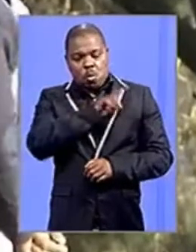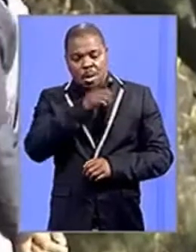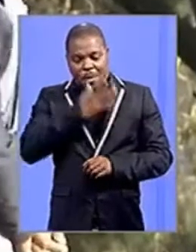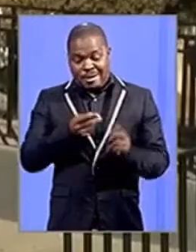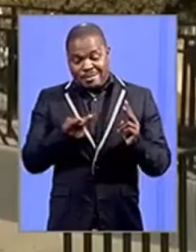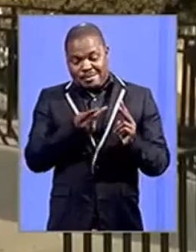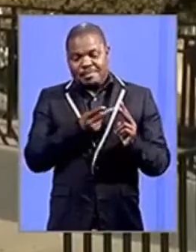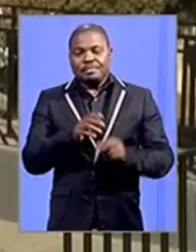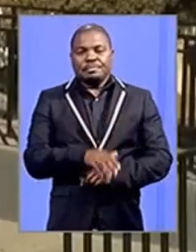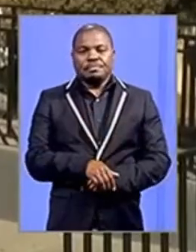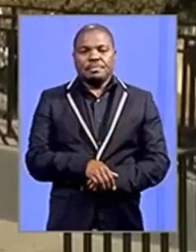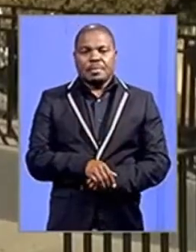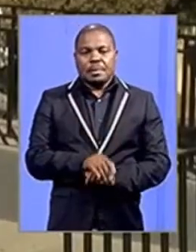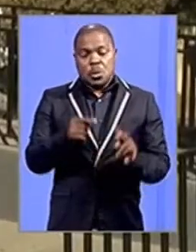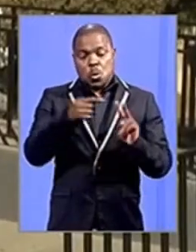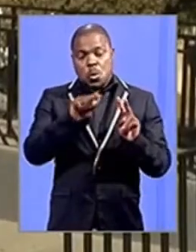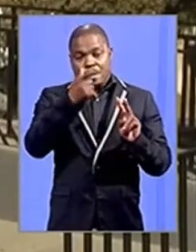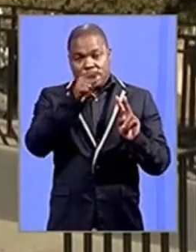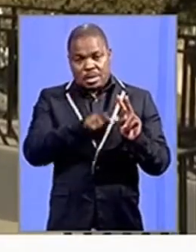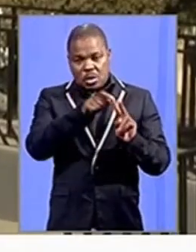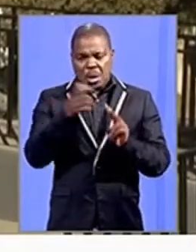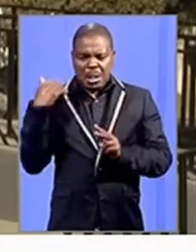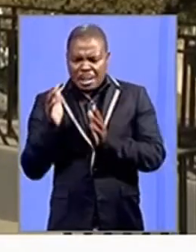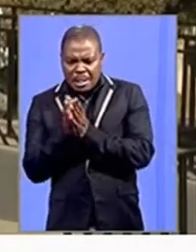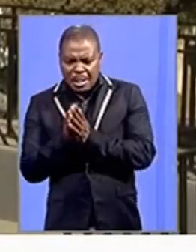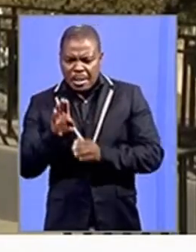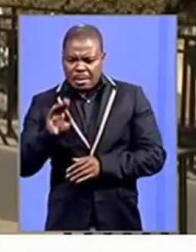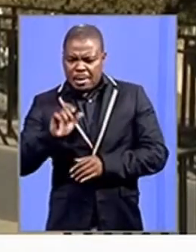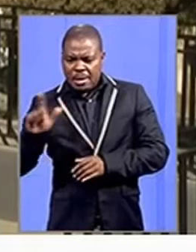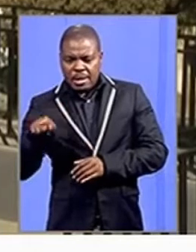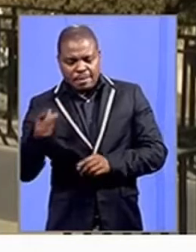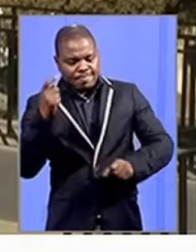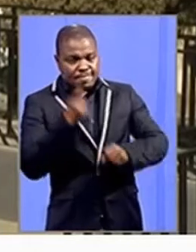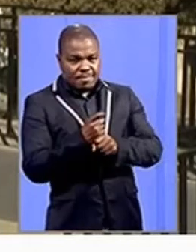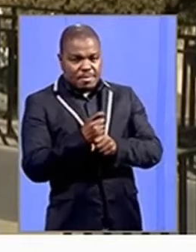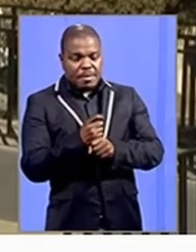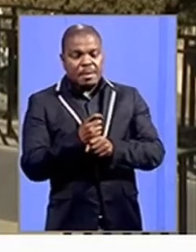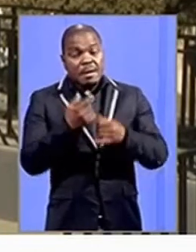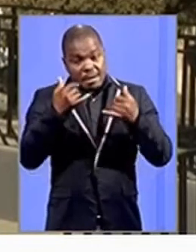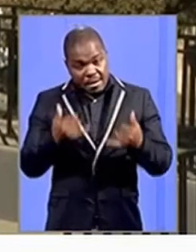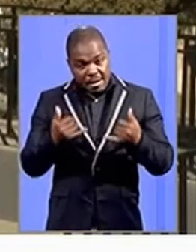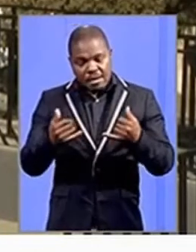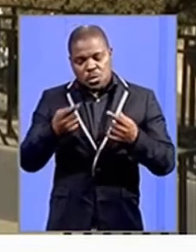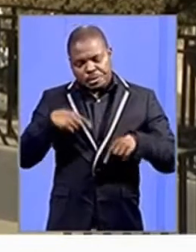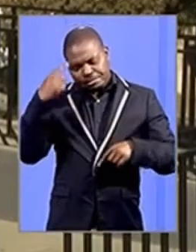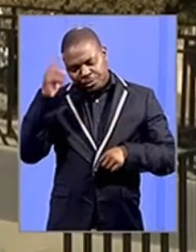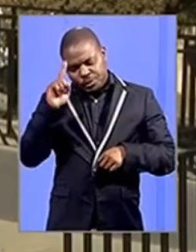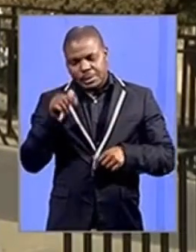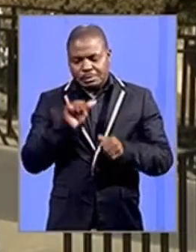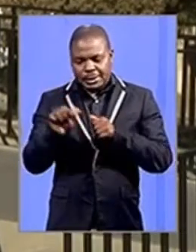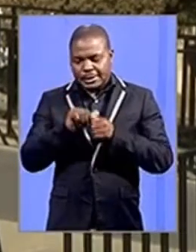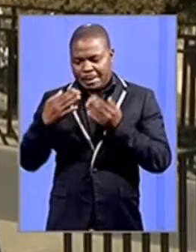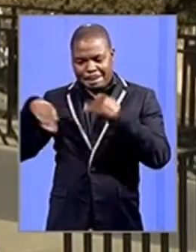balatofatšwa. Moqosi wa pele o ile a hanelwa ka beile, mme hona ho re susumeditse gore re khutlisetse